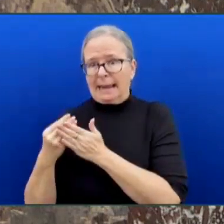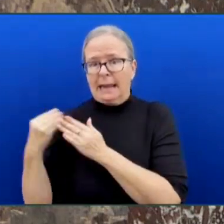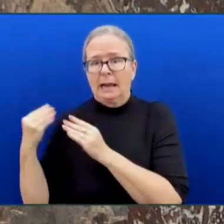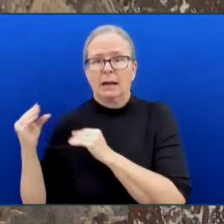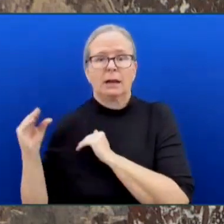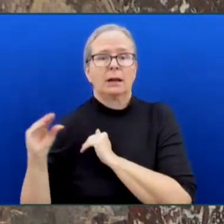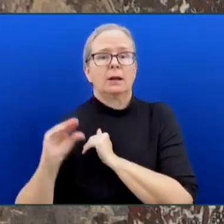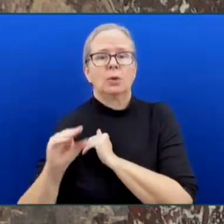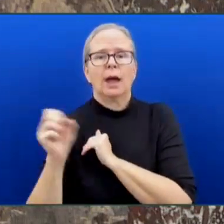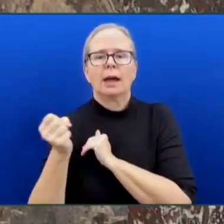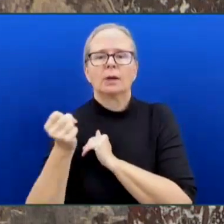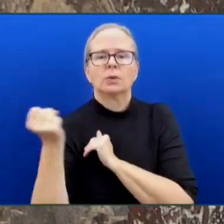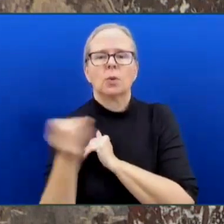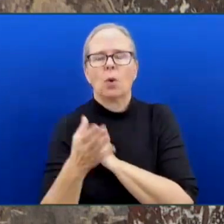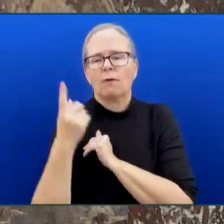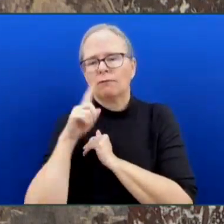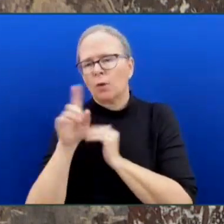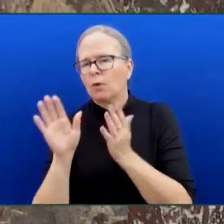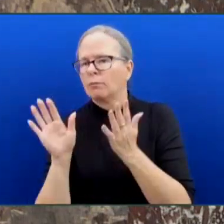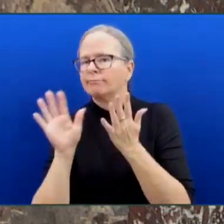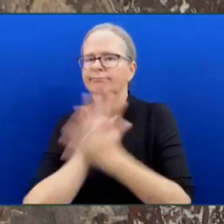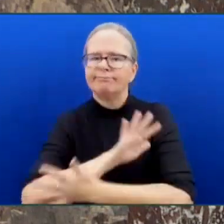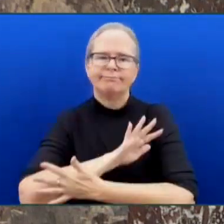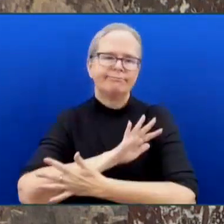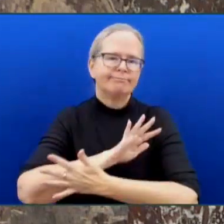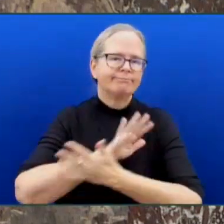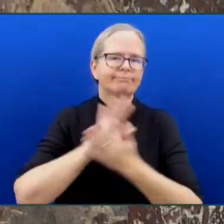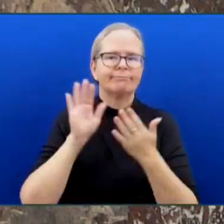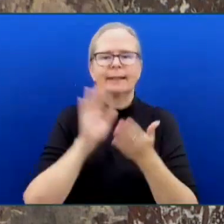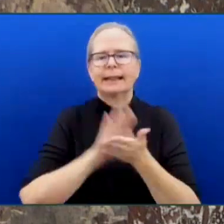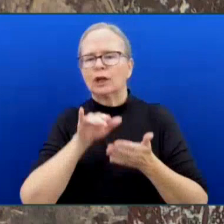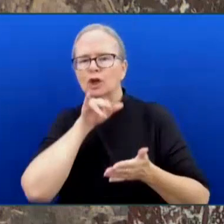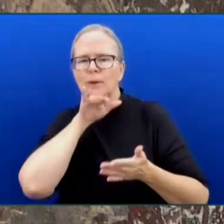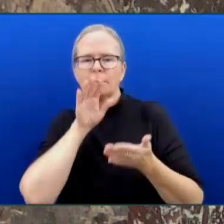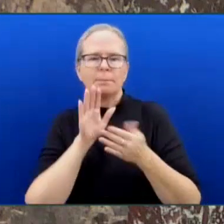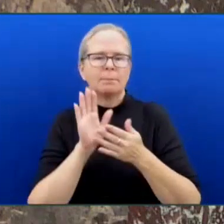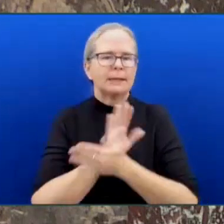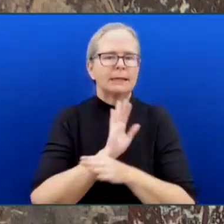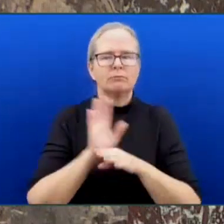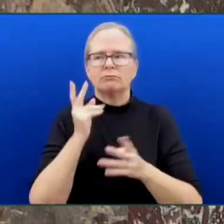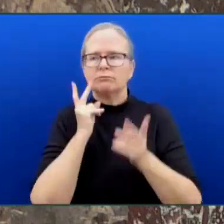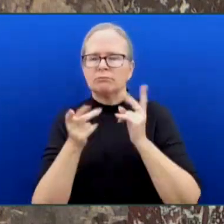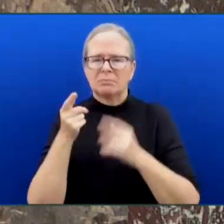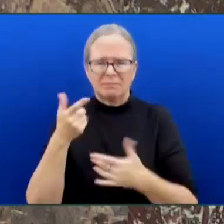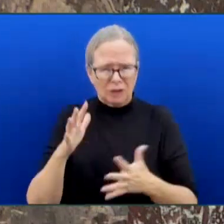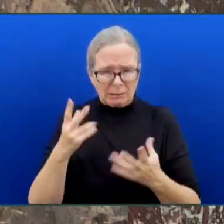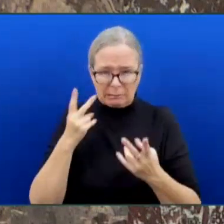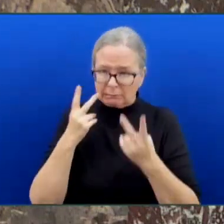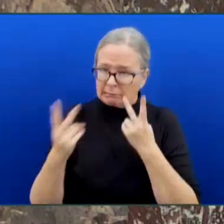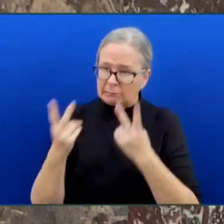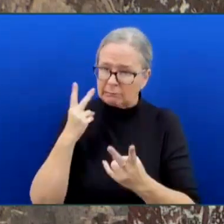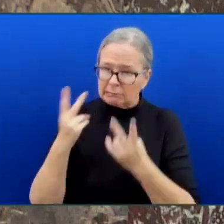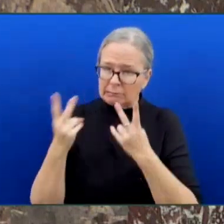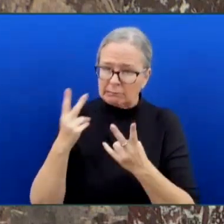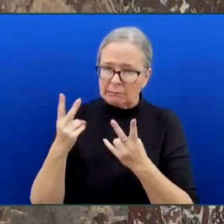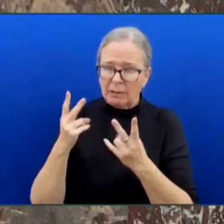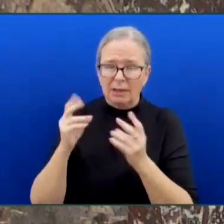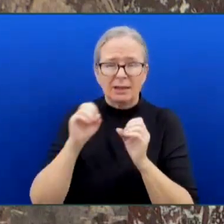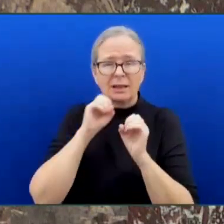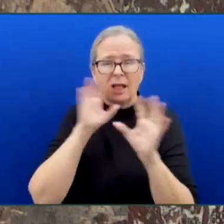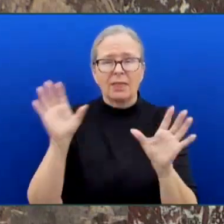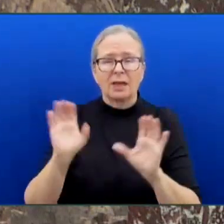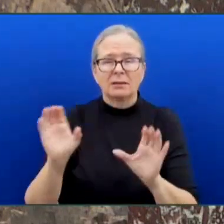party that's taken action on organized crime and drug dealing by getting physicians and nurses between